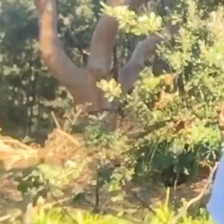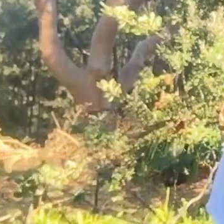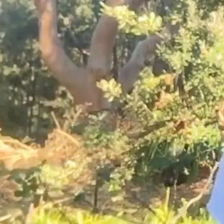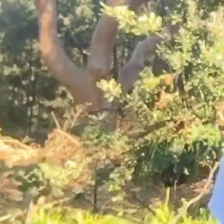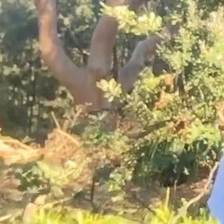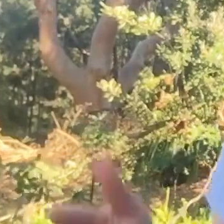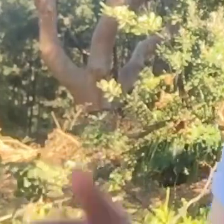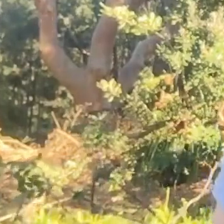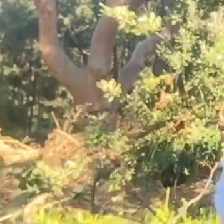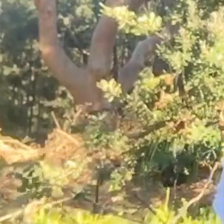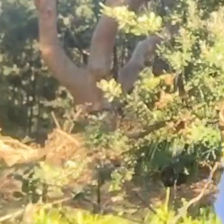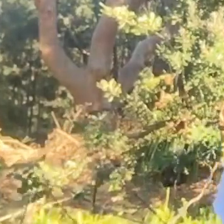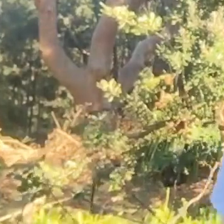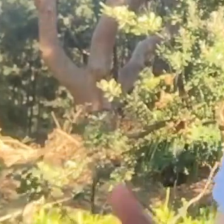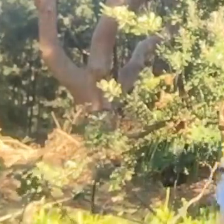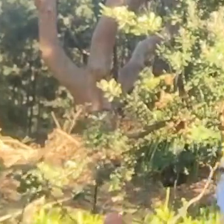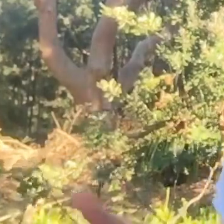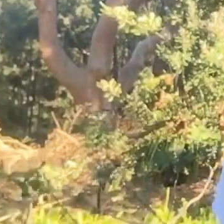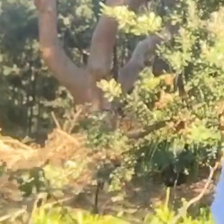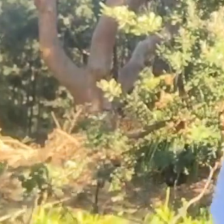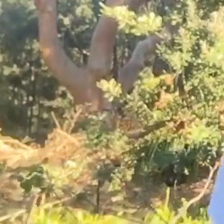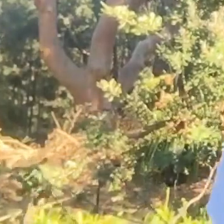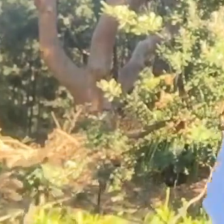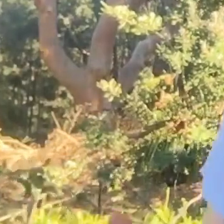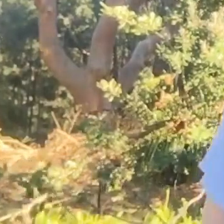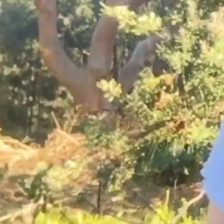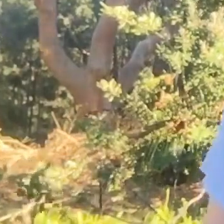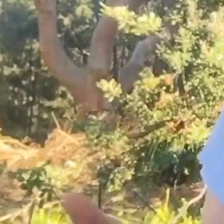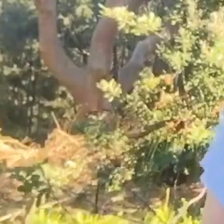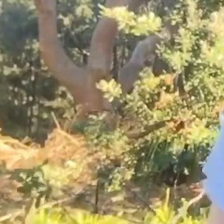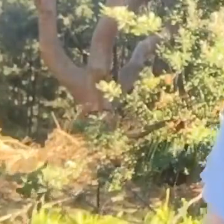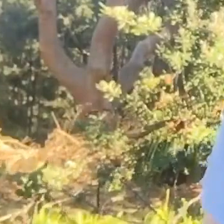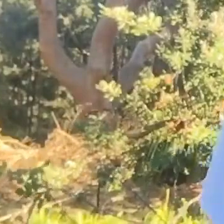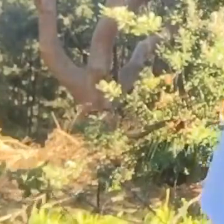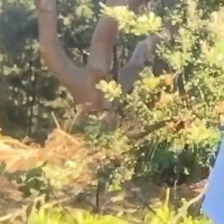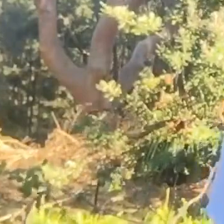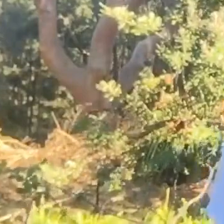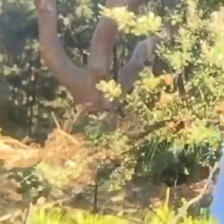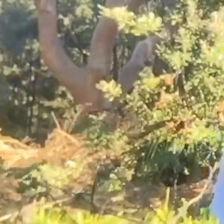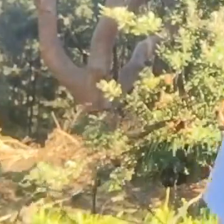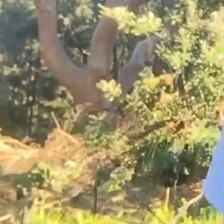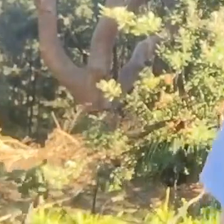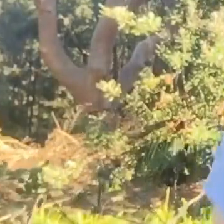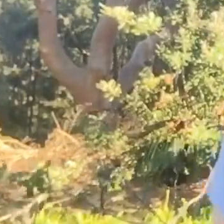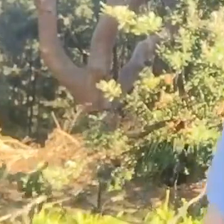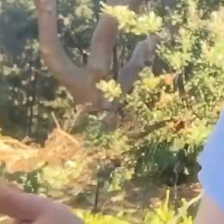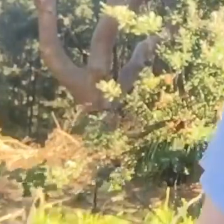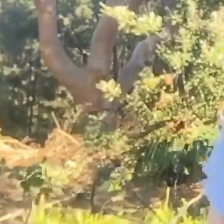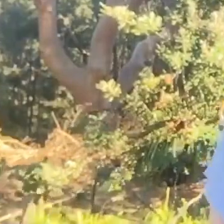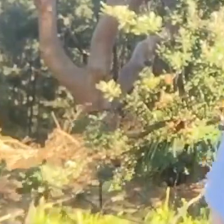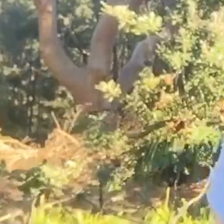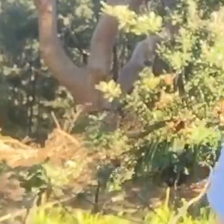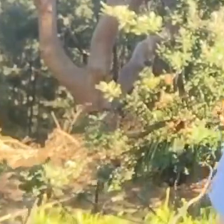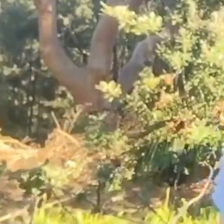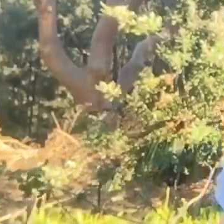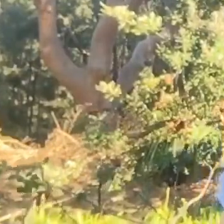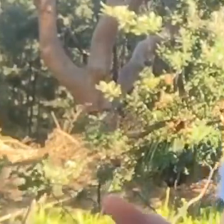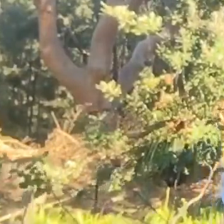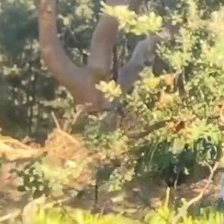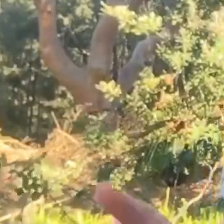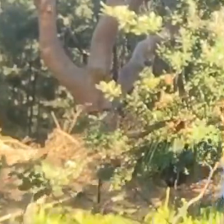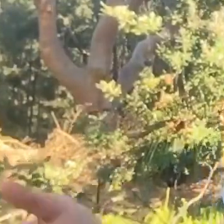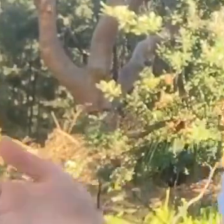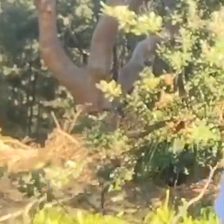that ultimately true justice and true restoration is in you alone, Lord. Help us then in the meantime to